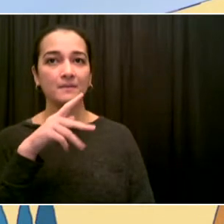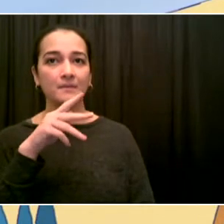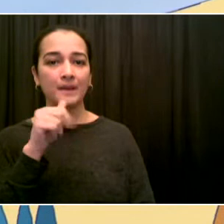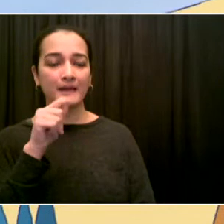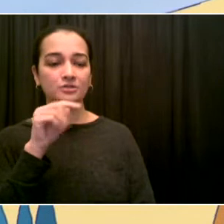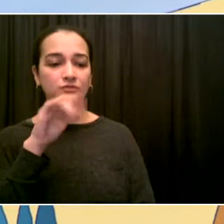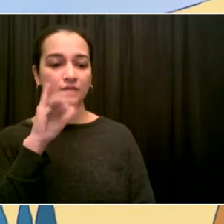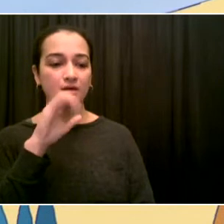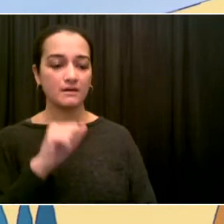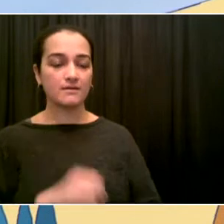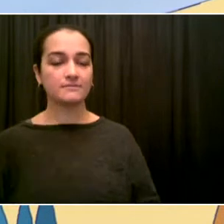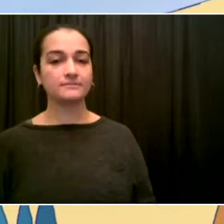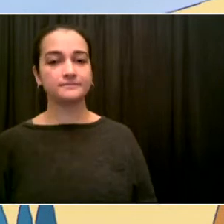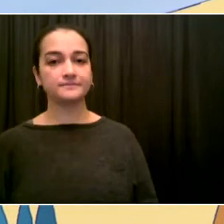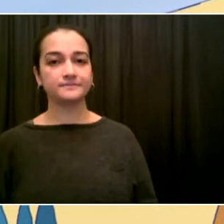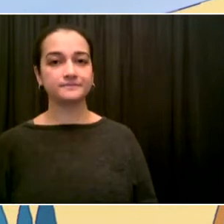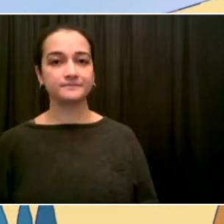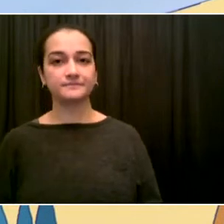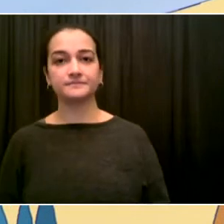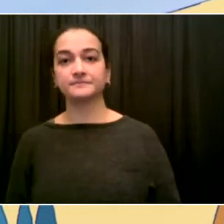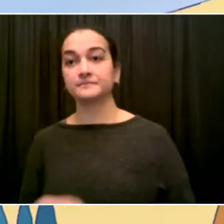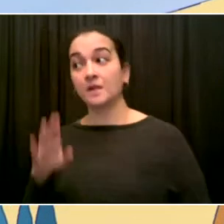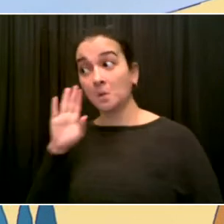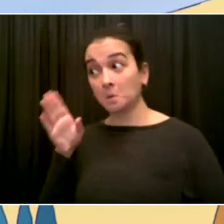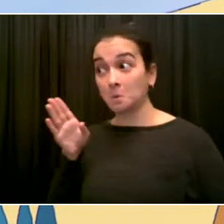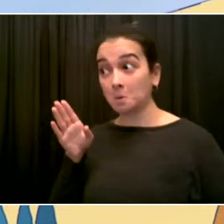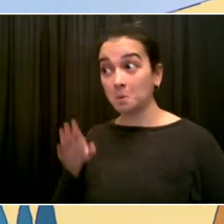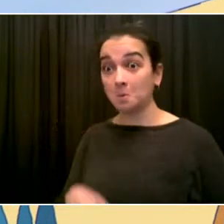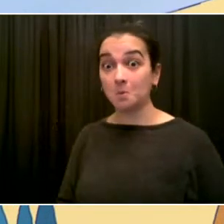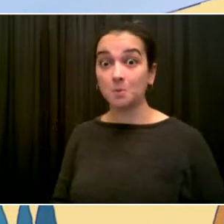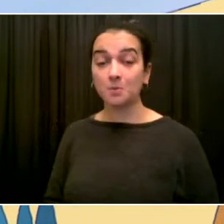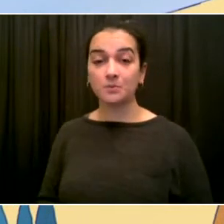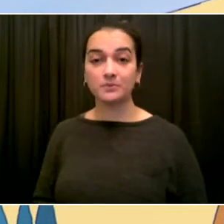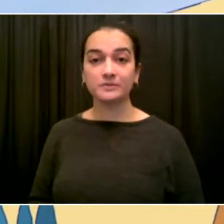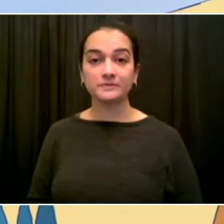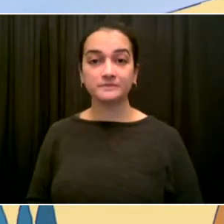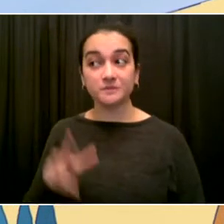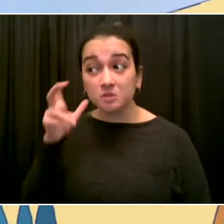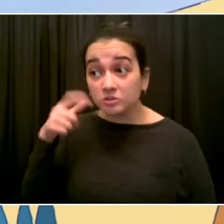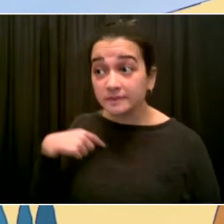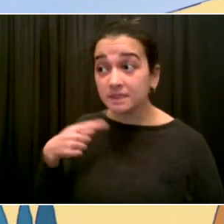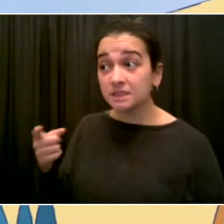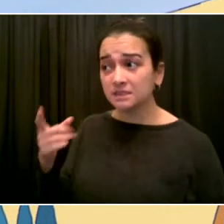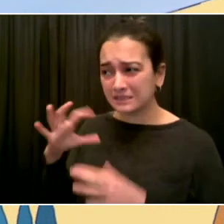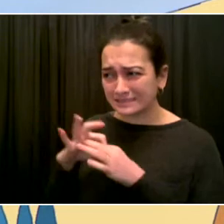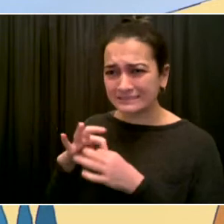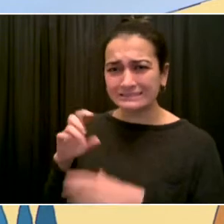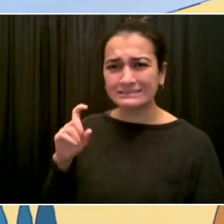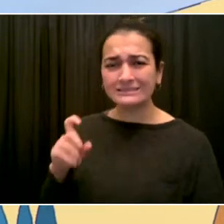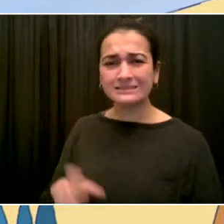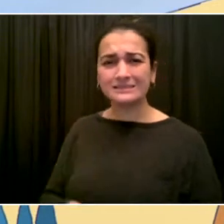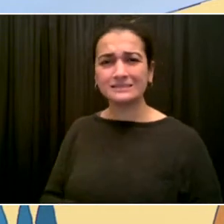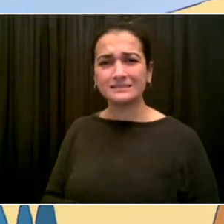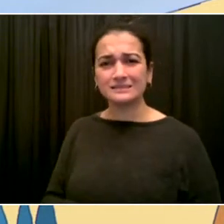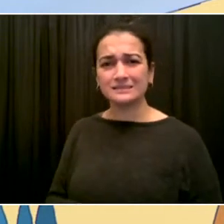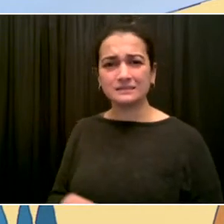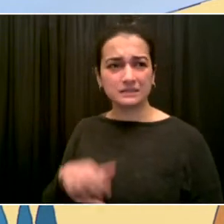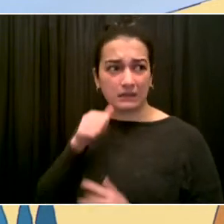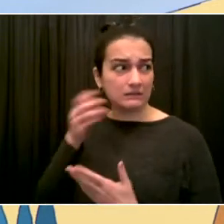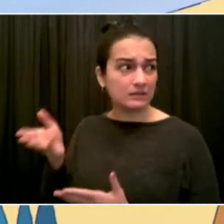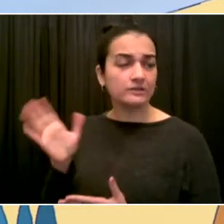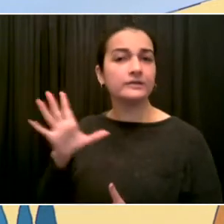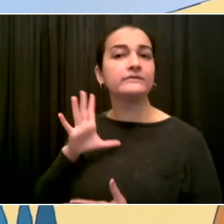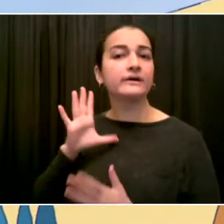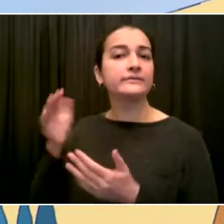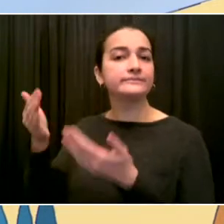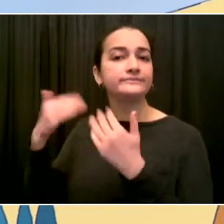Can you hear us? If you don't have him, you can go to one other if you have. That's all we have. All right, so I'll